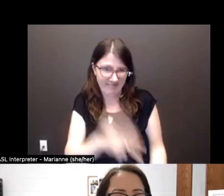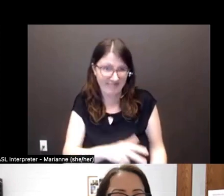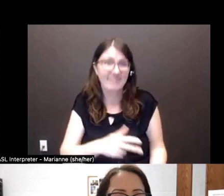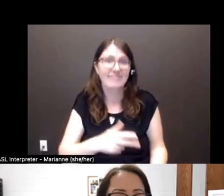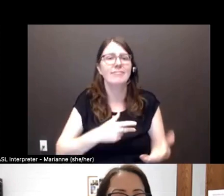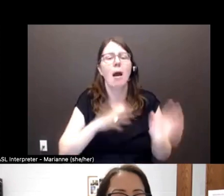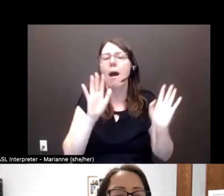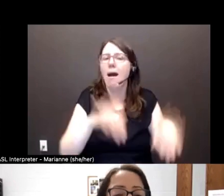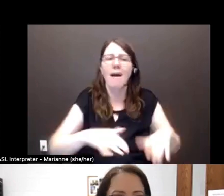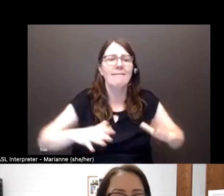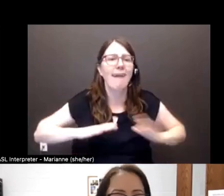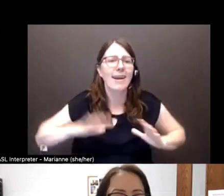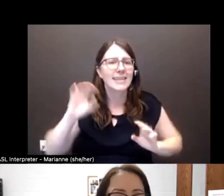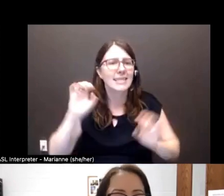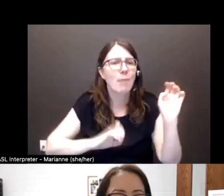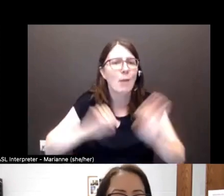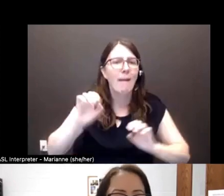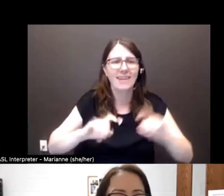as Hale said,